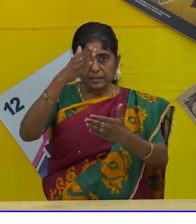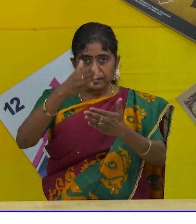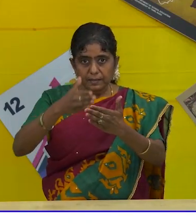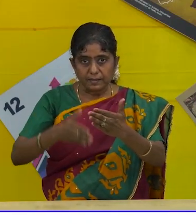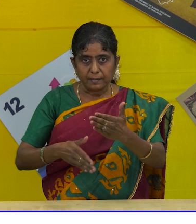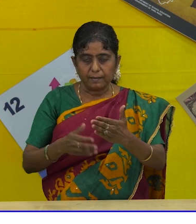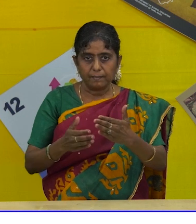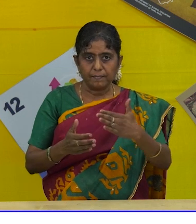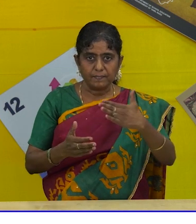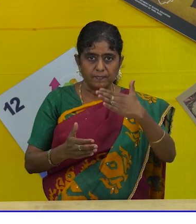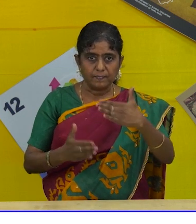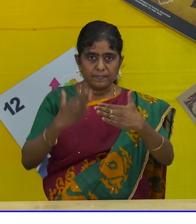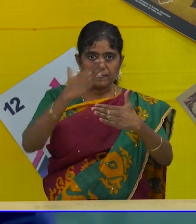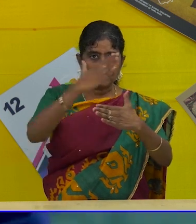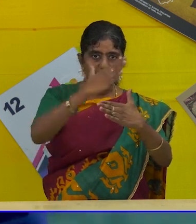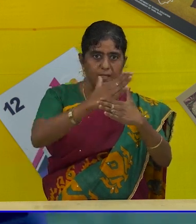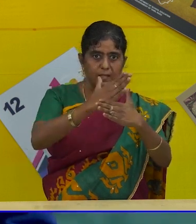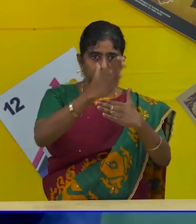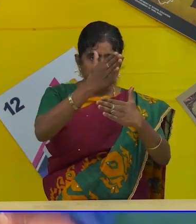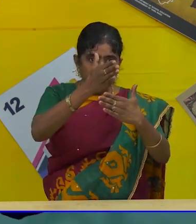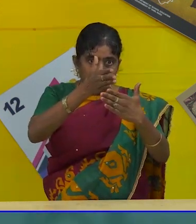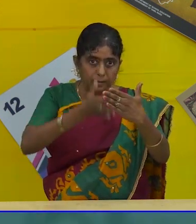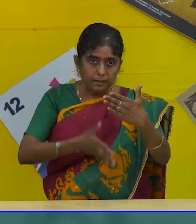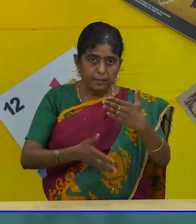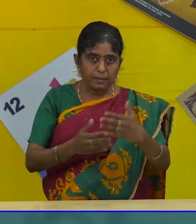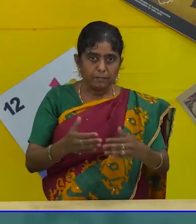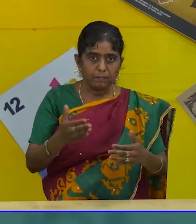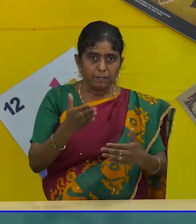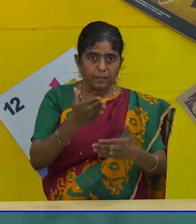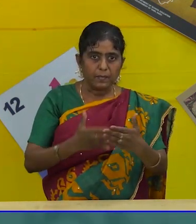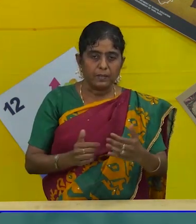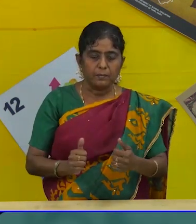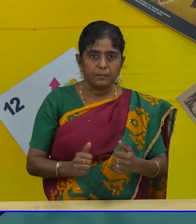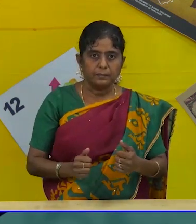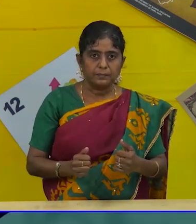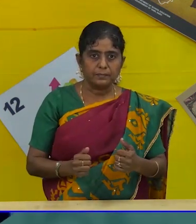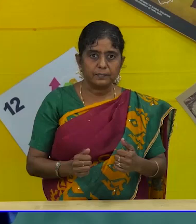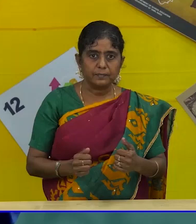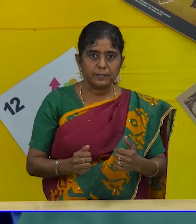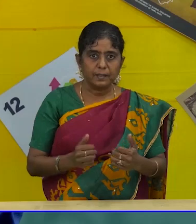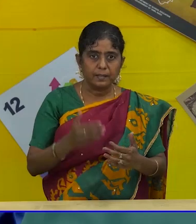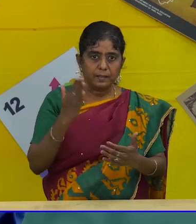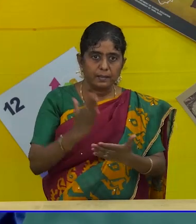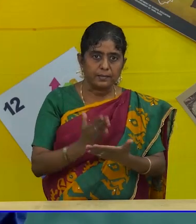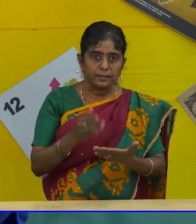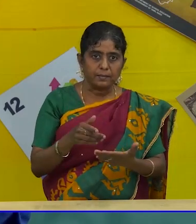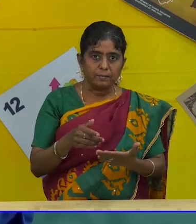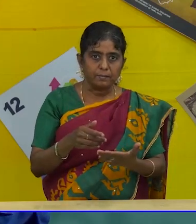at a straight line. It means both the planes intersect